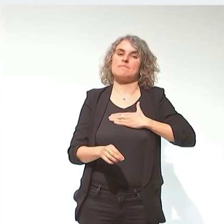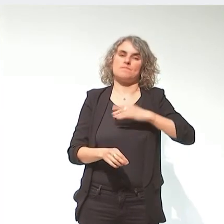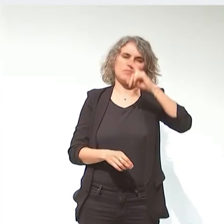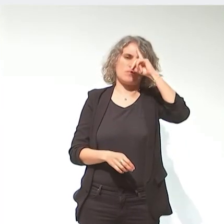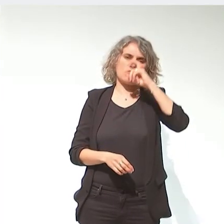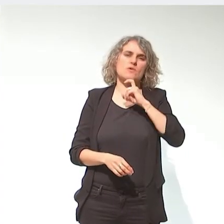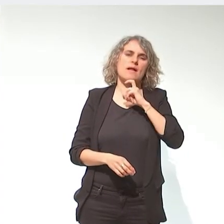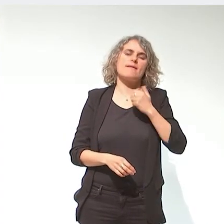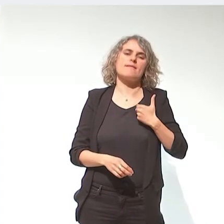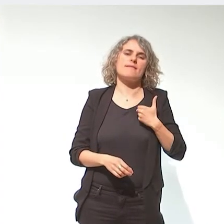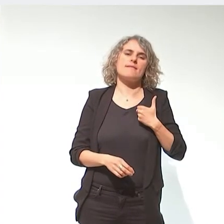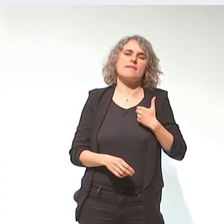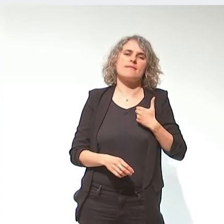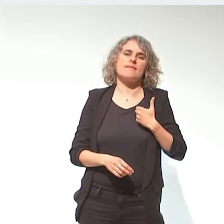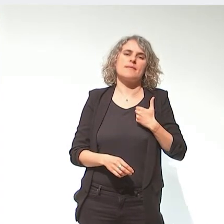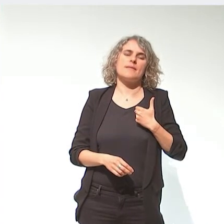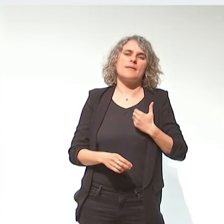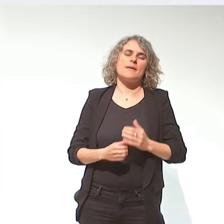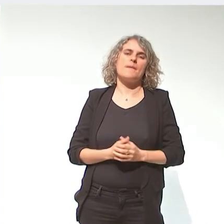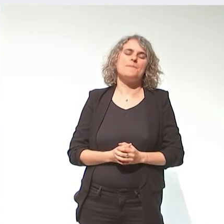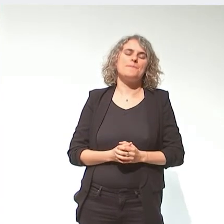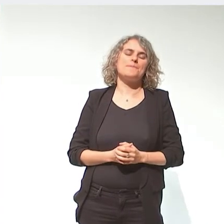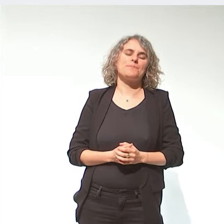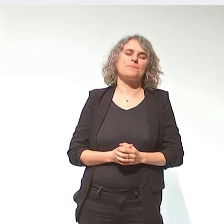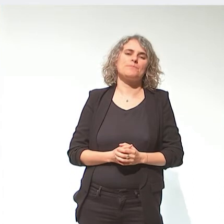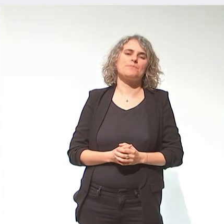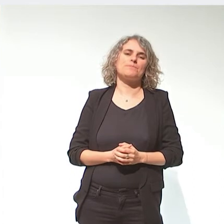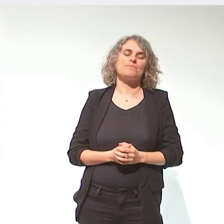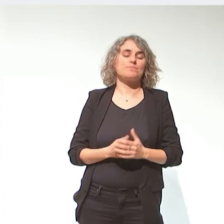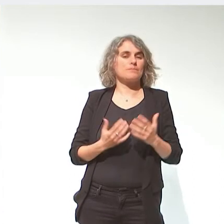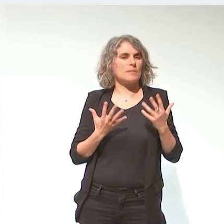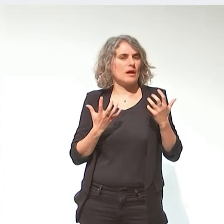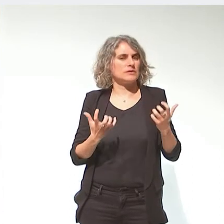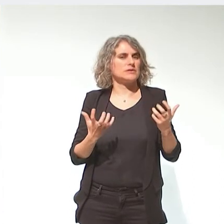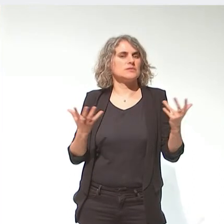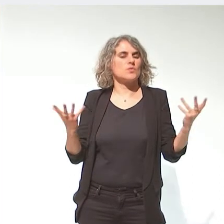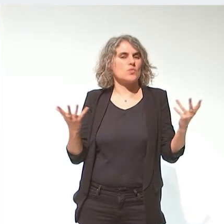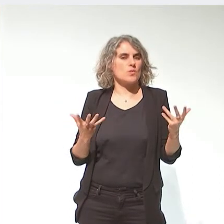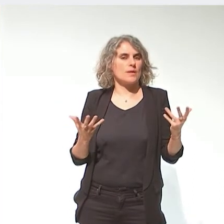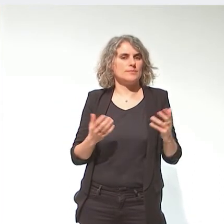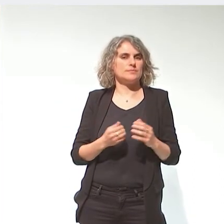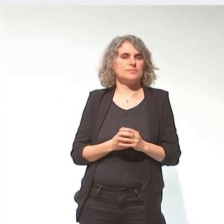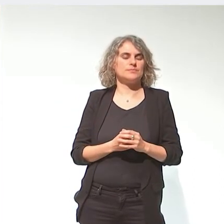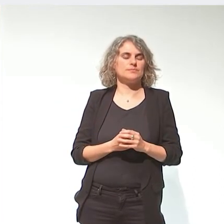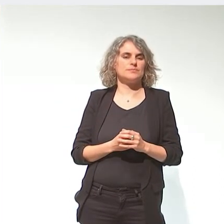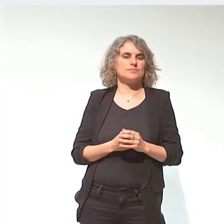use and stimulate all the capacities of all the children since the most early